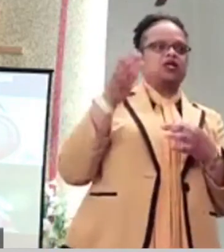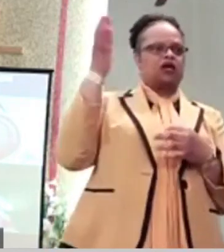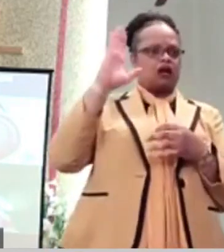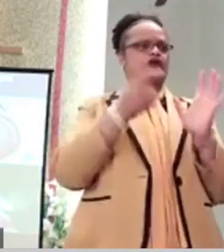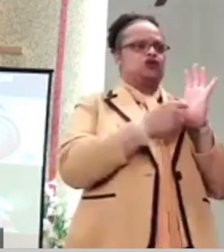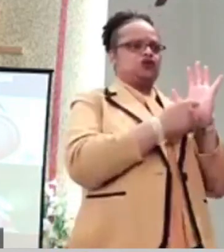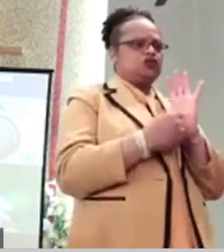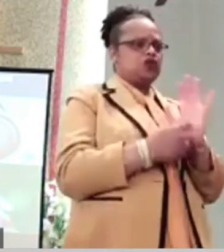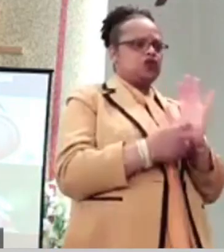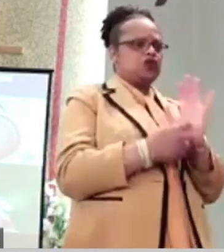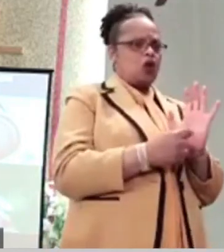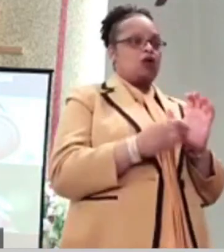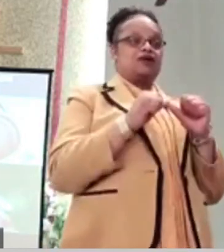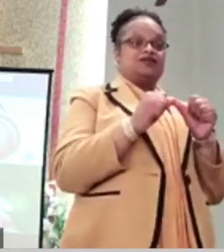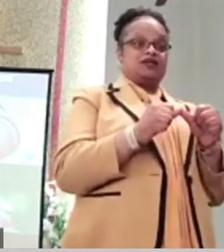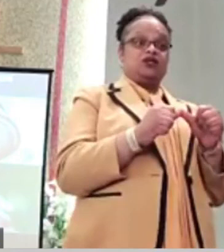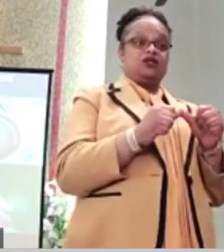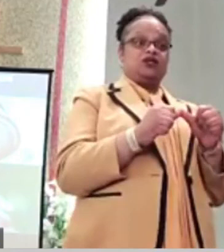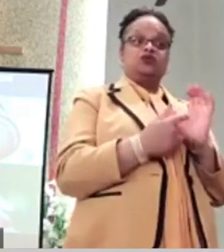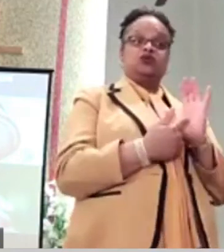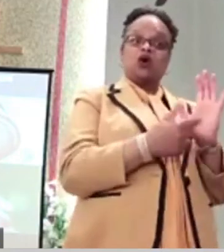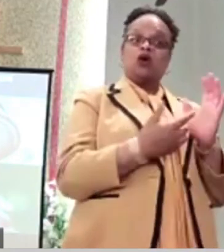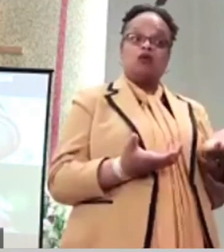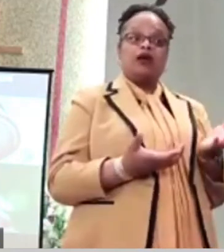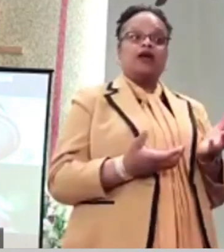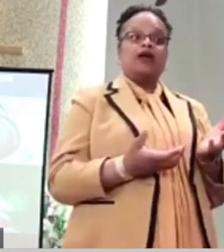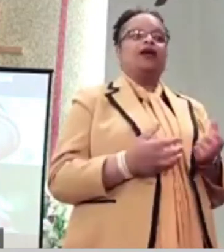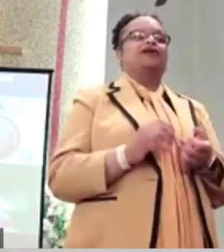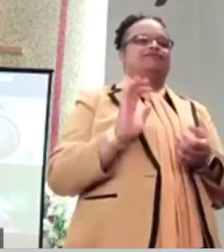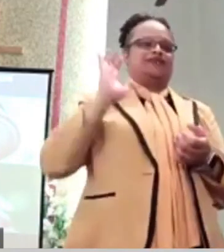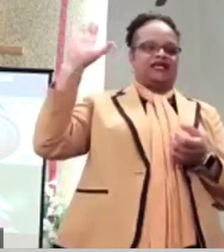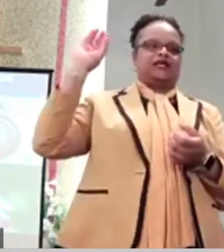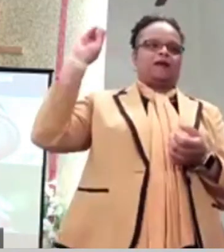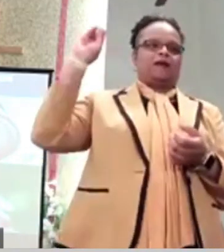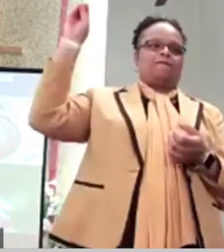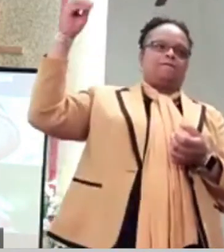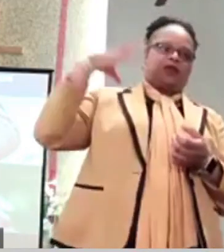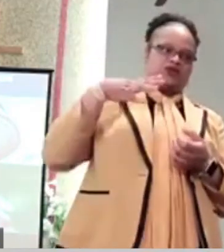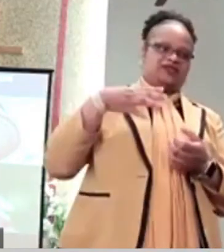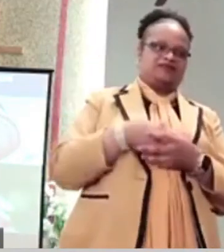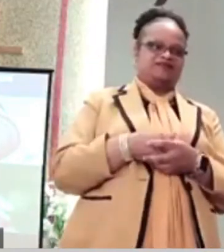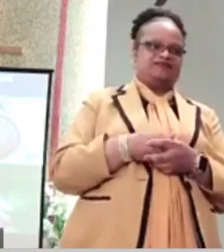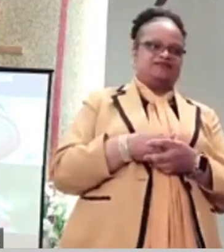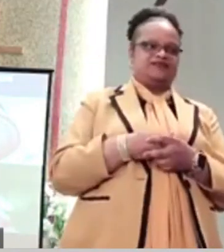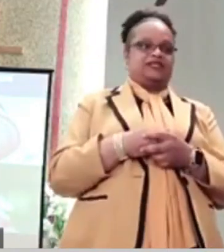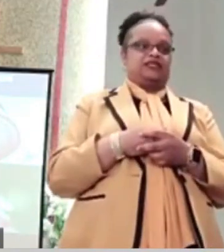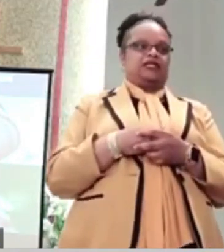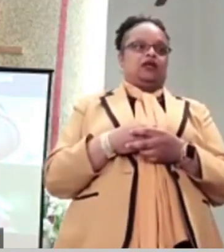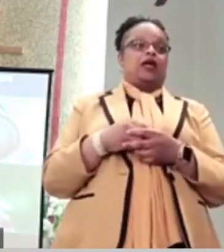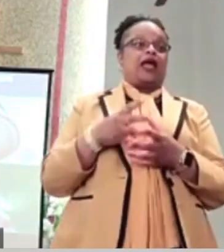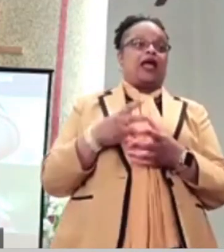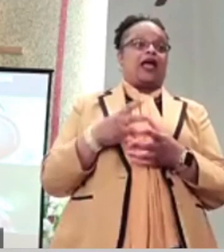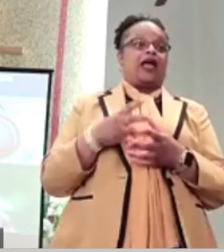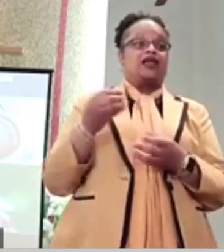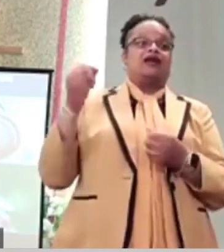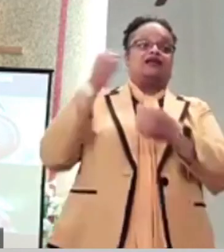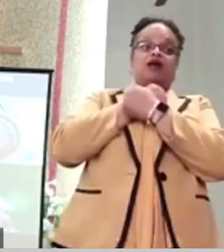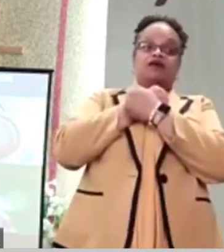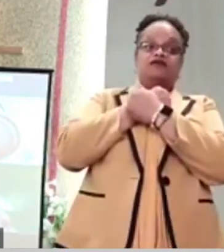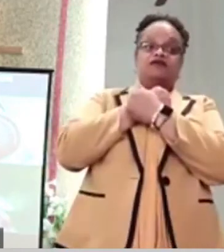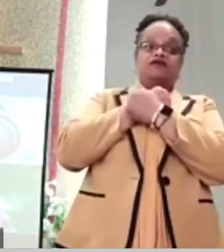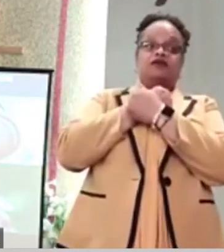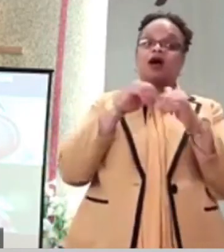showed us and continues to show us his abundant mercy, grace, and love